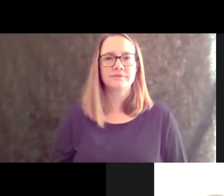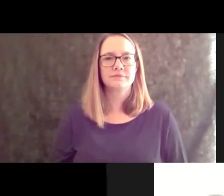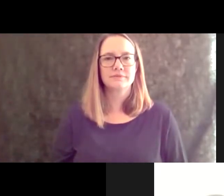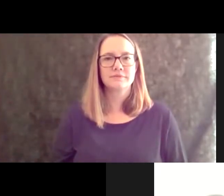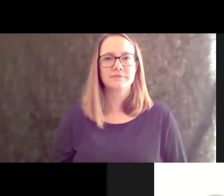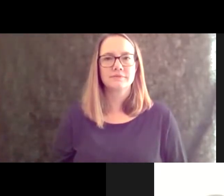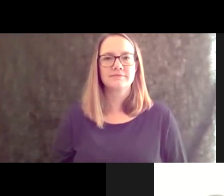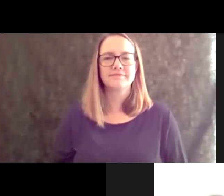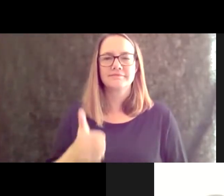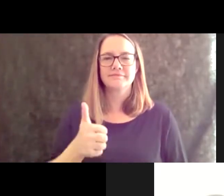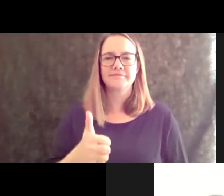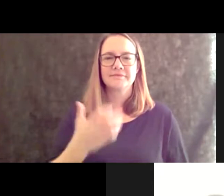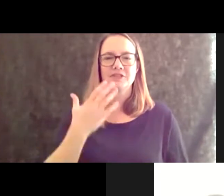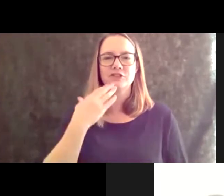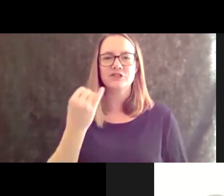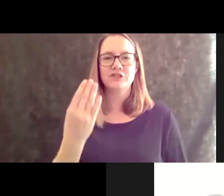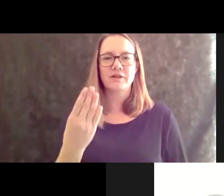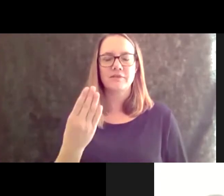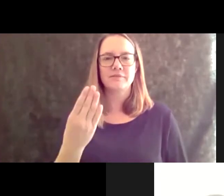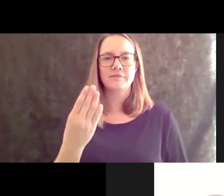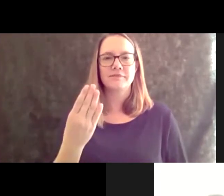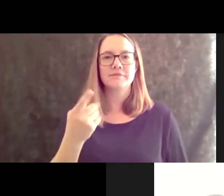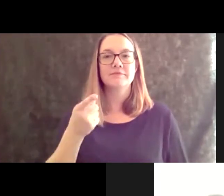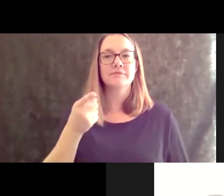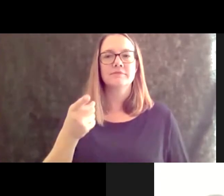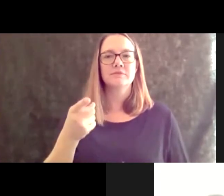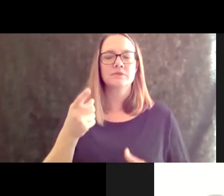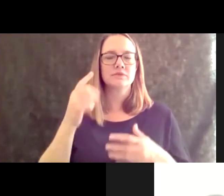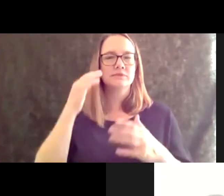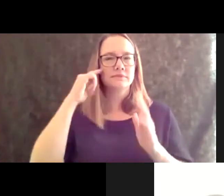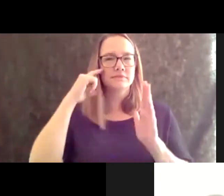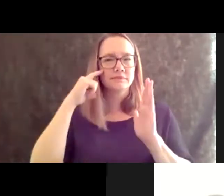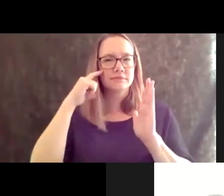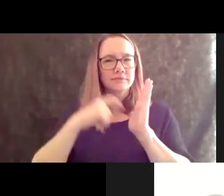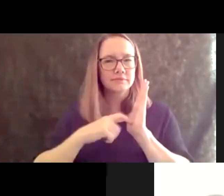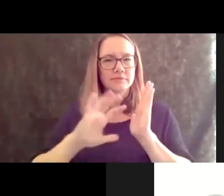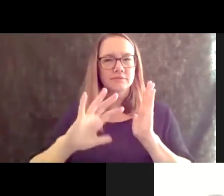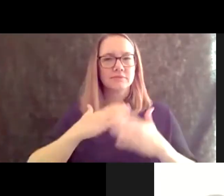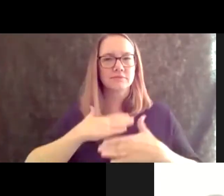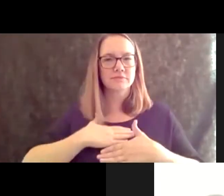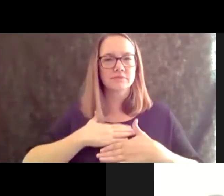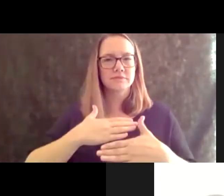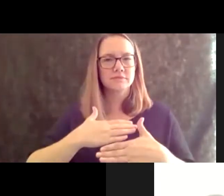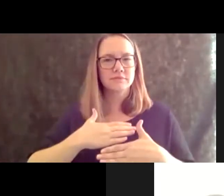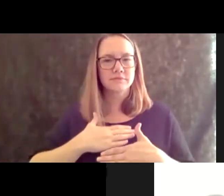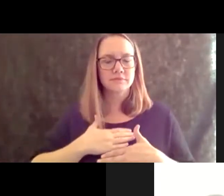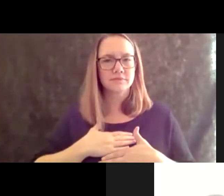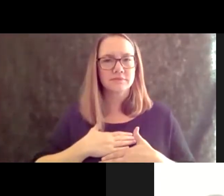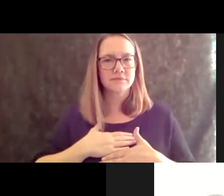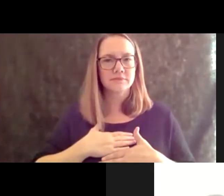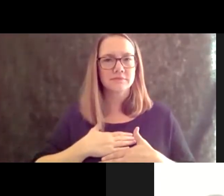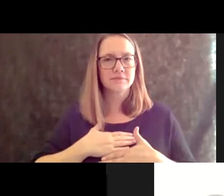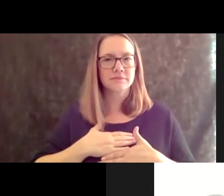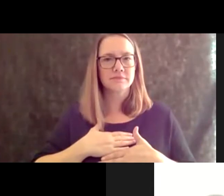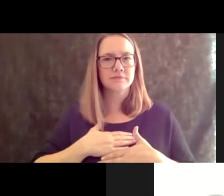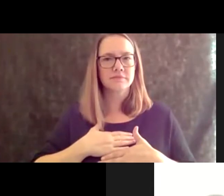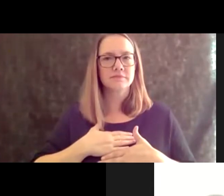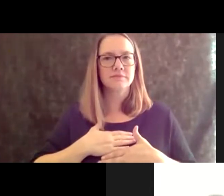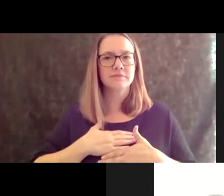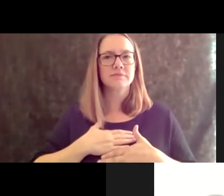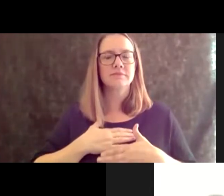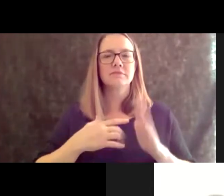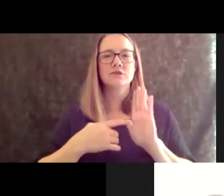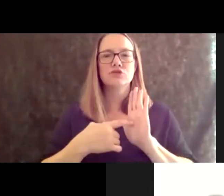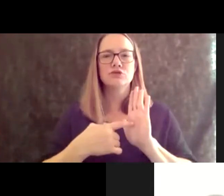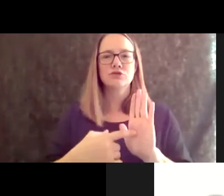exhale. Awesome. And as you hold that awareness of your breath, I want you to show gratitude and